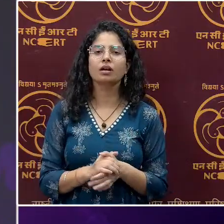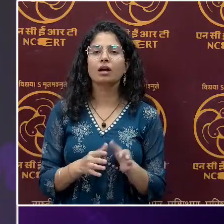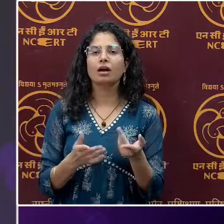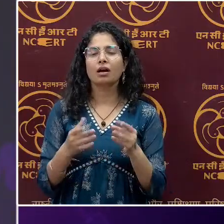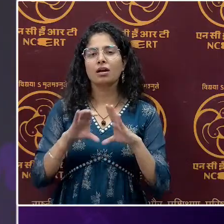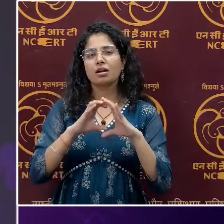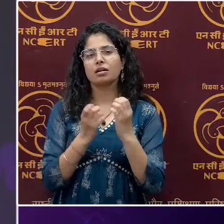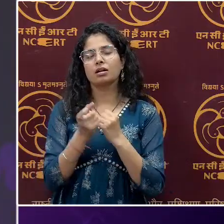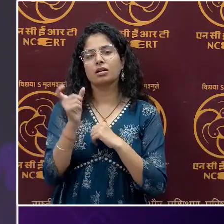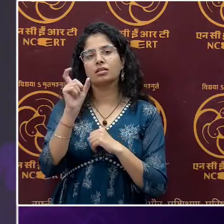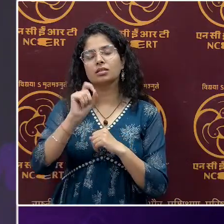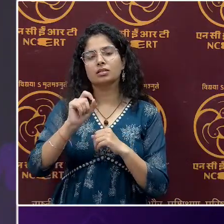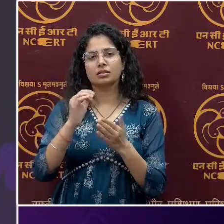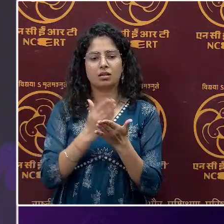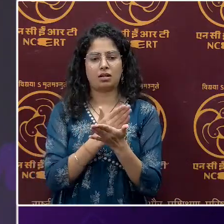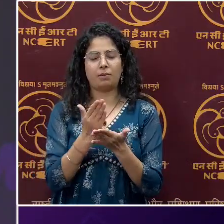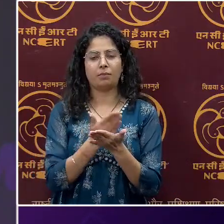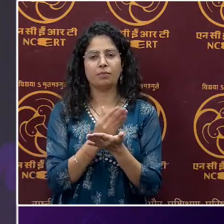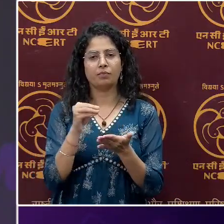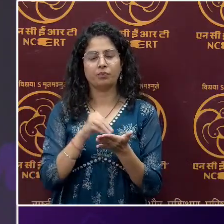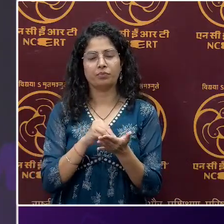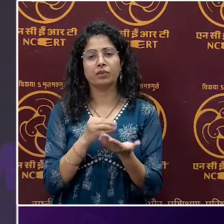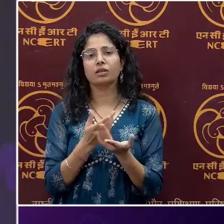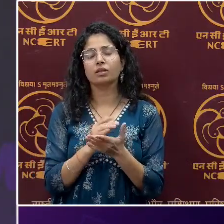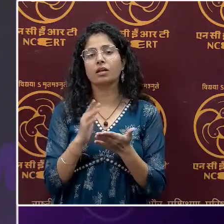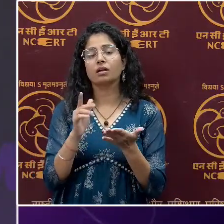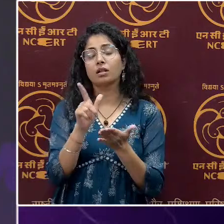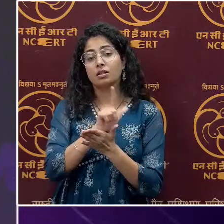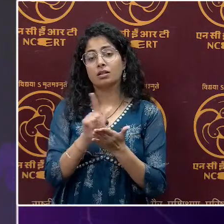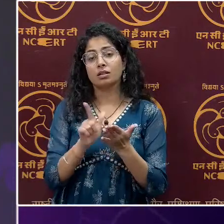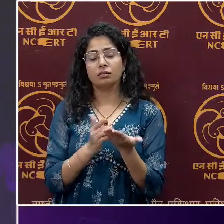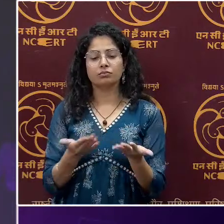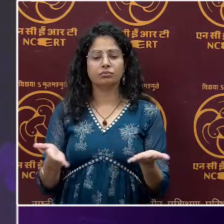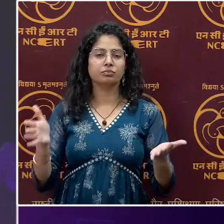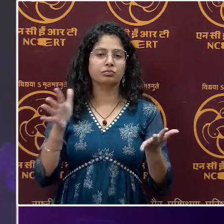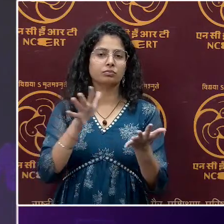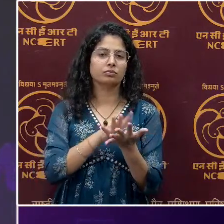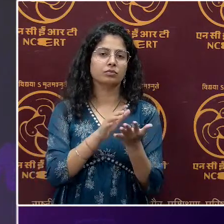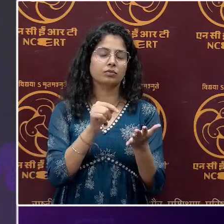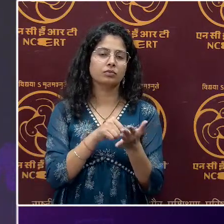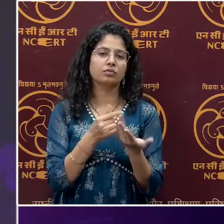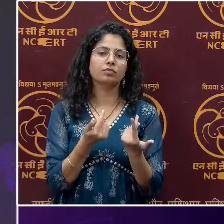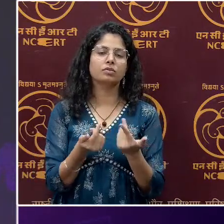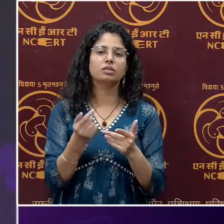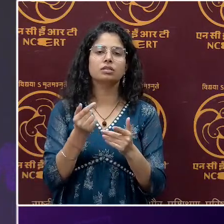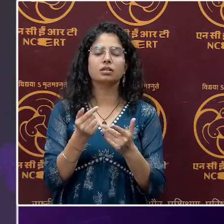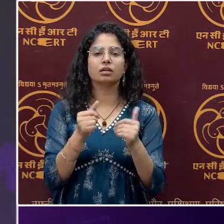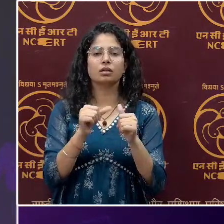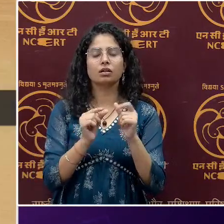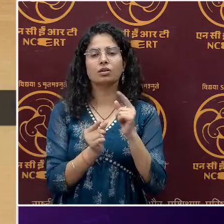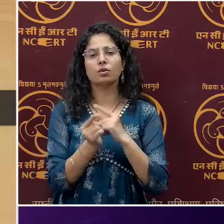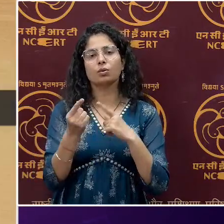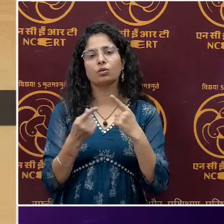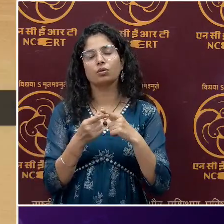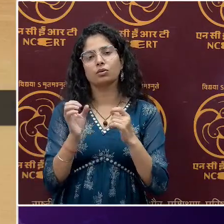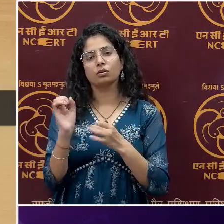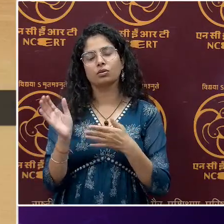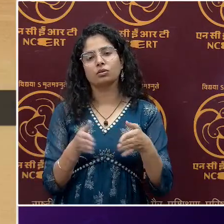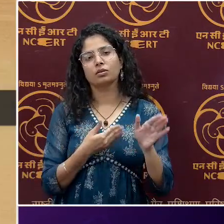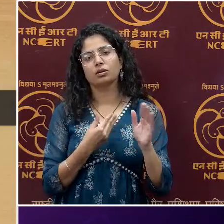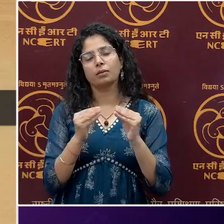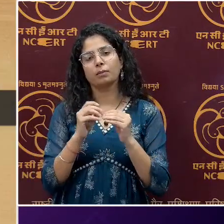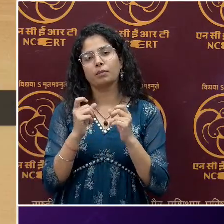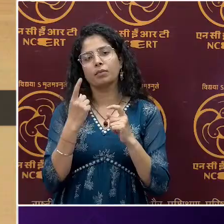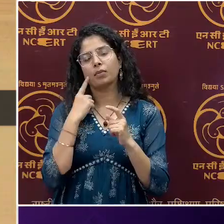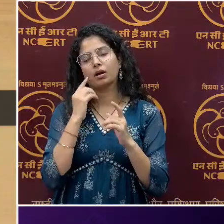we are having that chapter as well. And those letters were compiled and formed the autobiography of Pandit Nehru. Nehru. Yes.